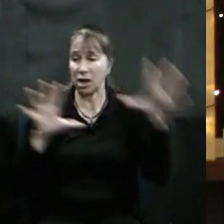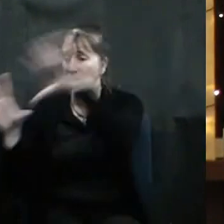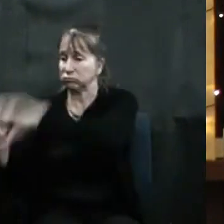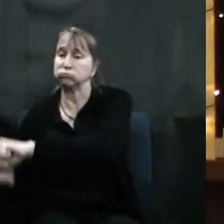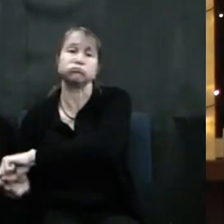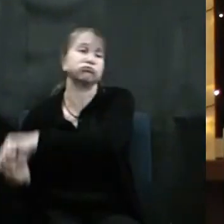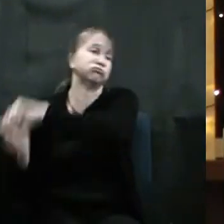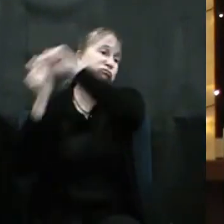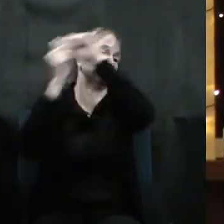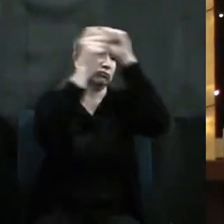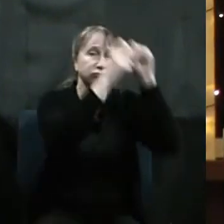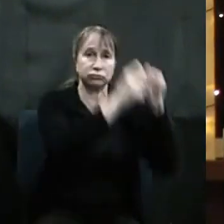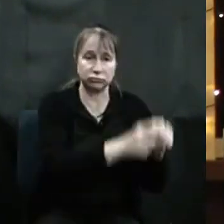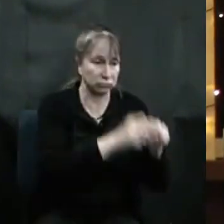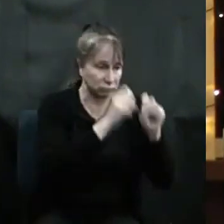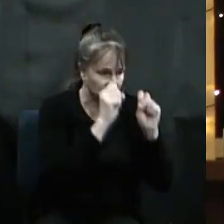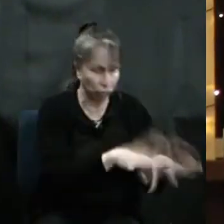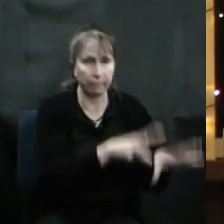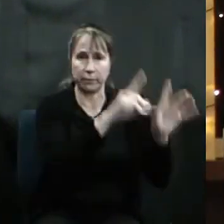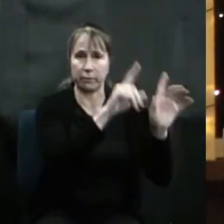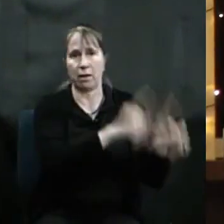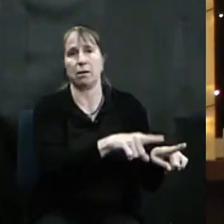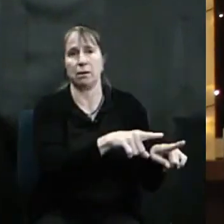presence, far from his home